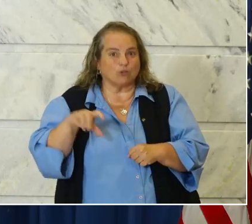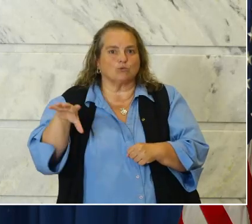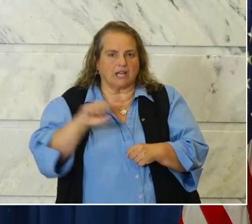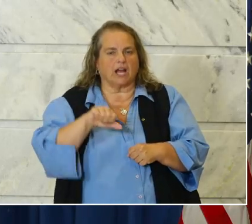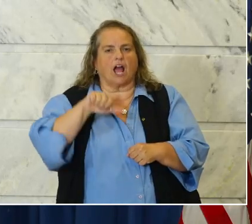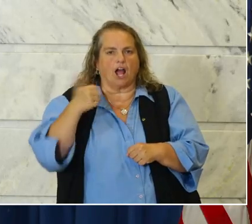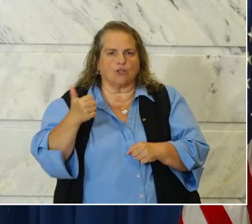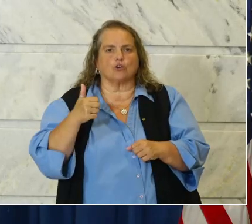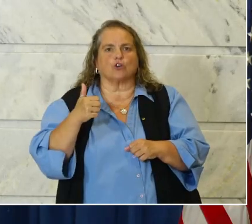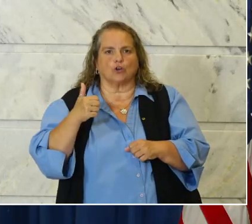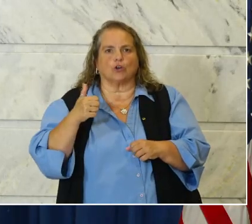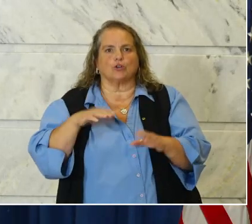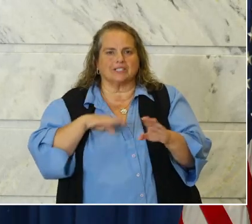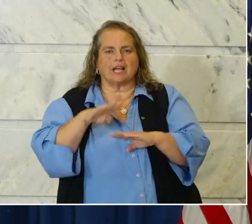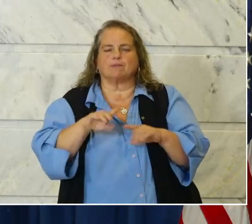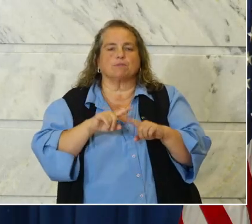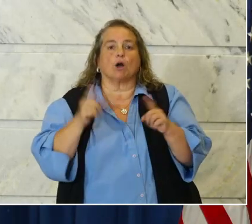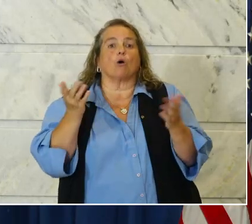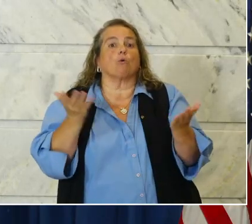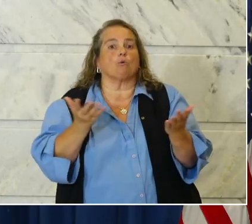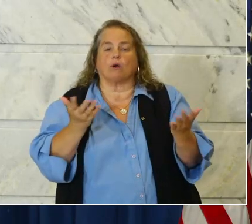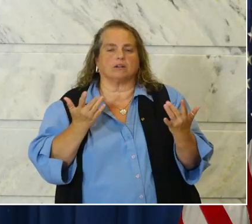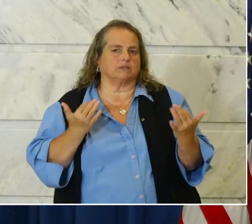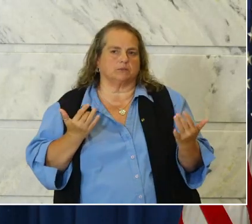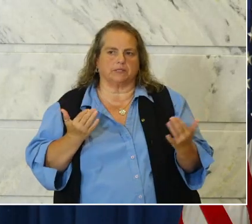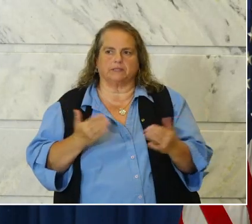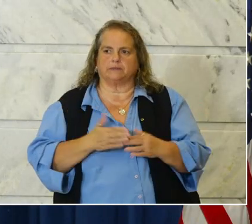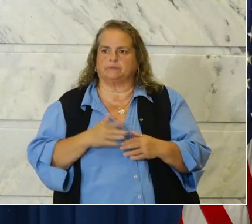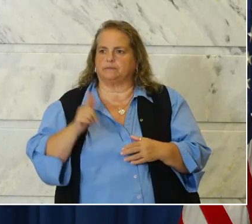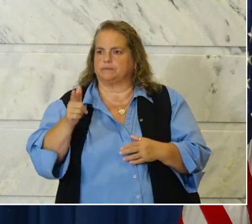virus run unchecked through the Commonwealth. Tom?